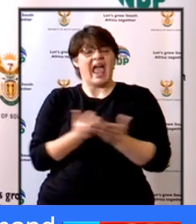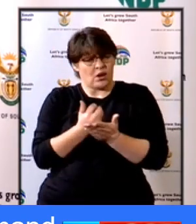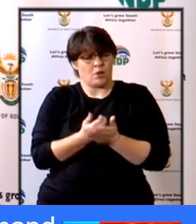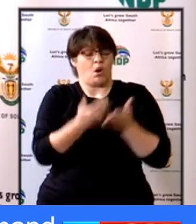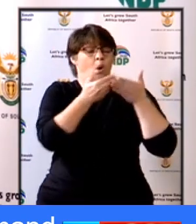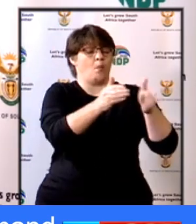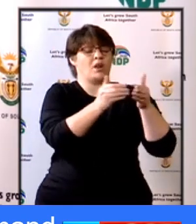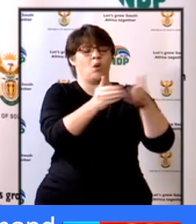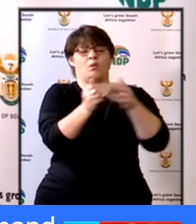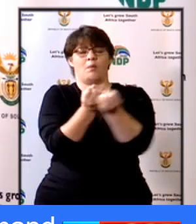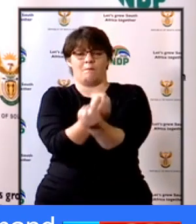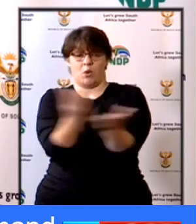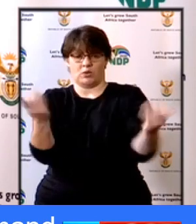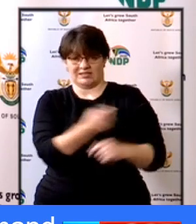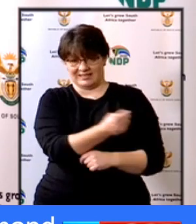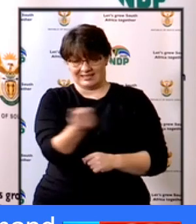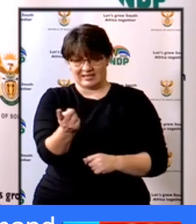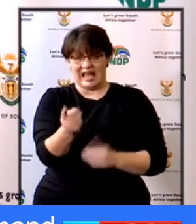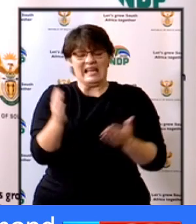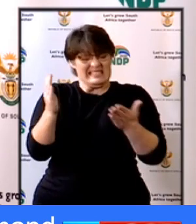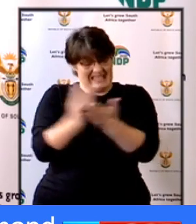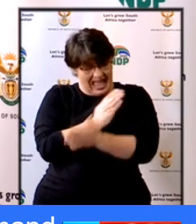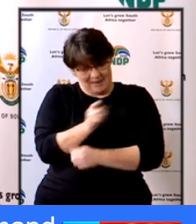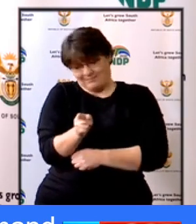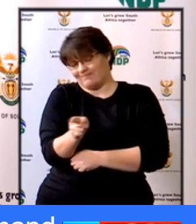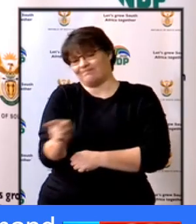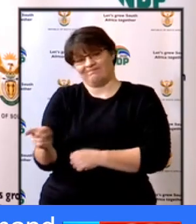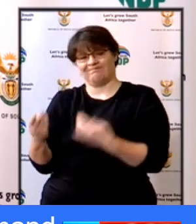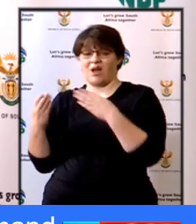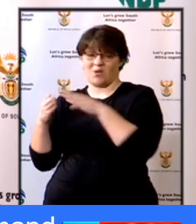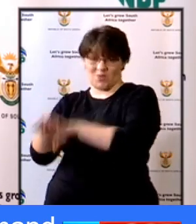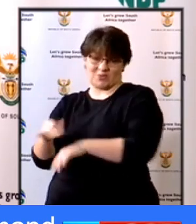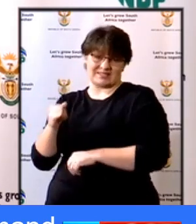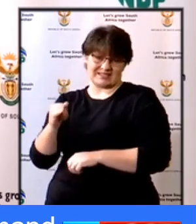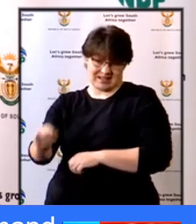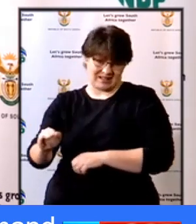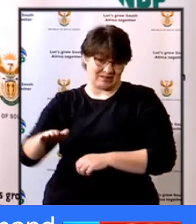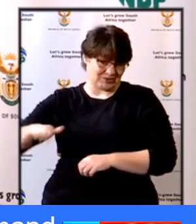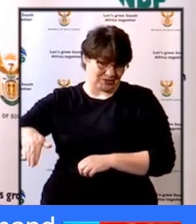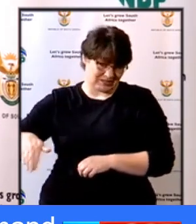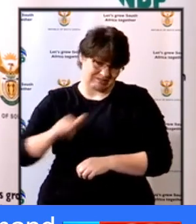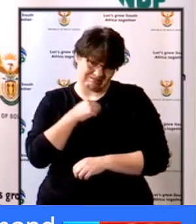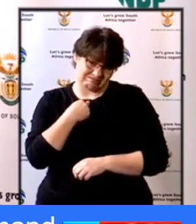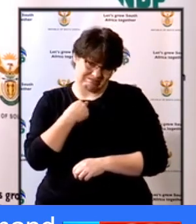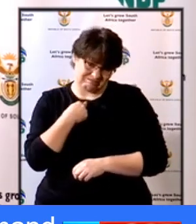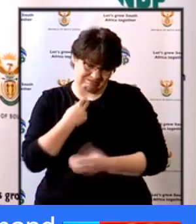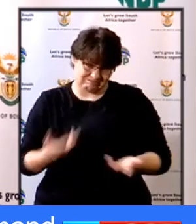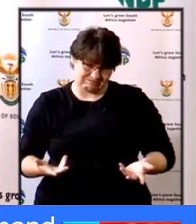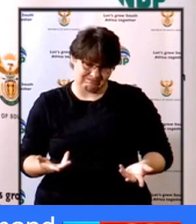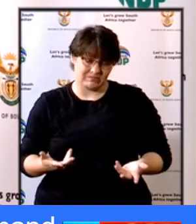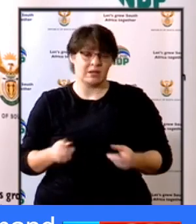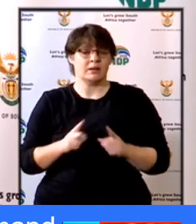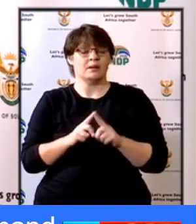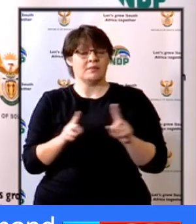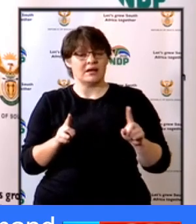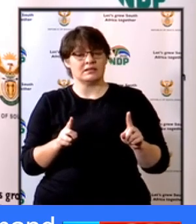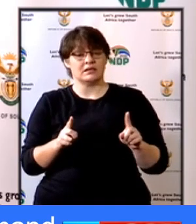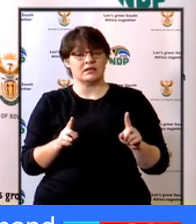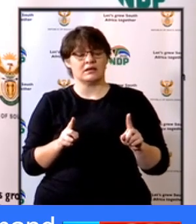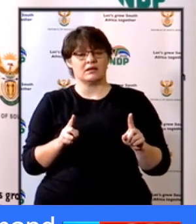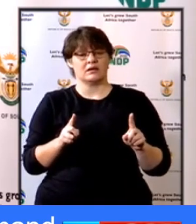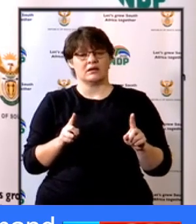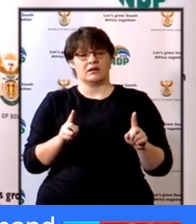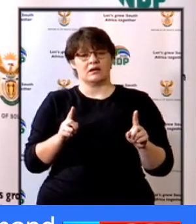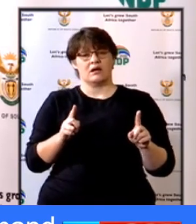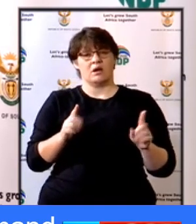with a small limited number of sectors or activities that are not yet open. But we must now begin to shift